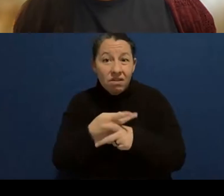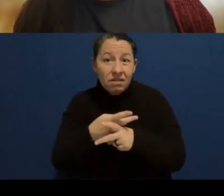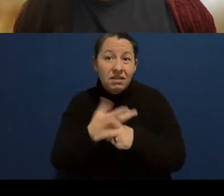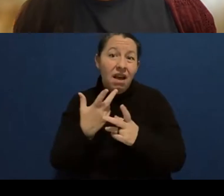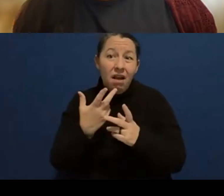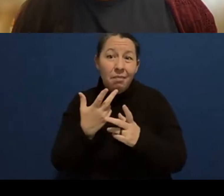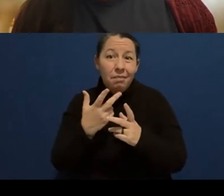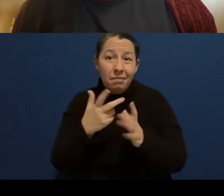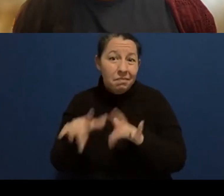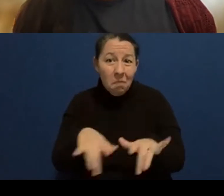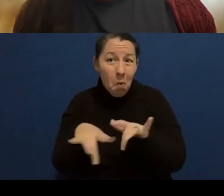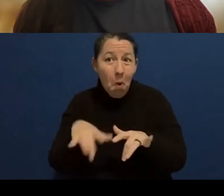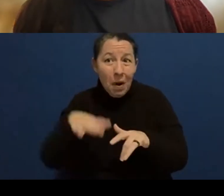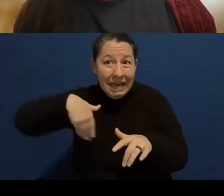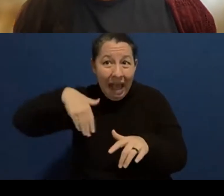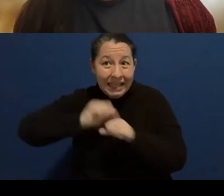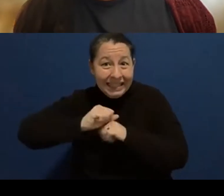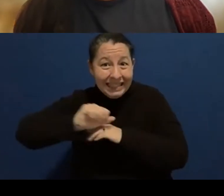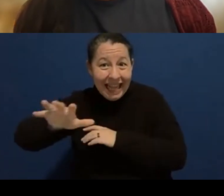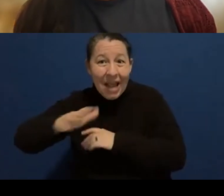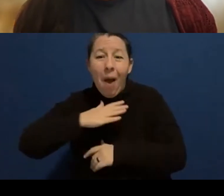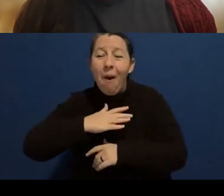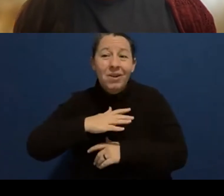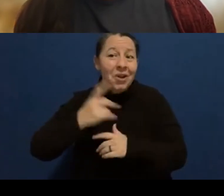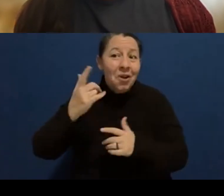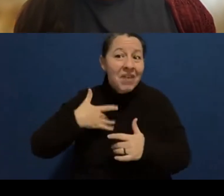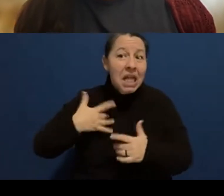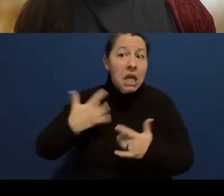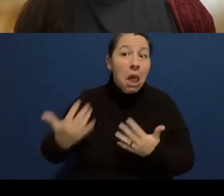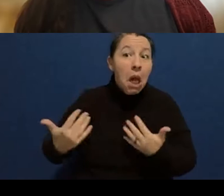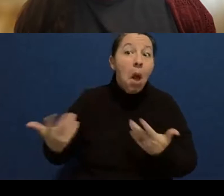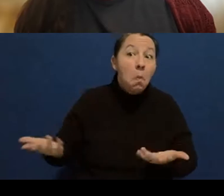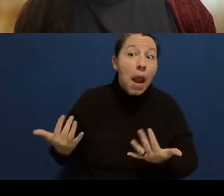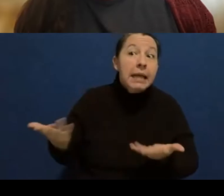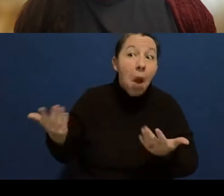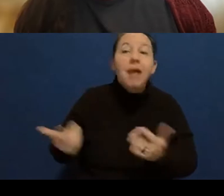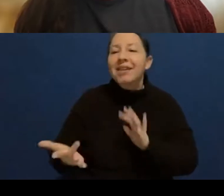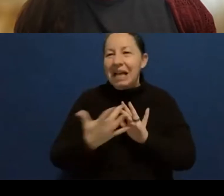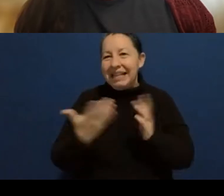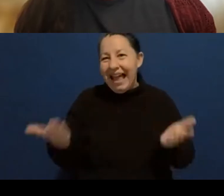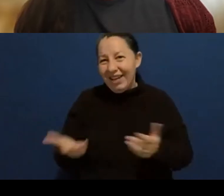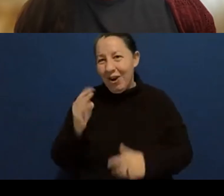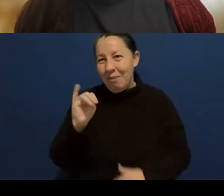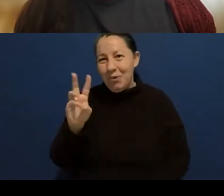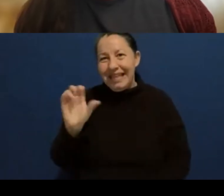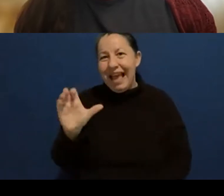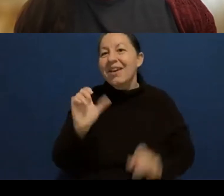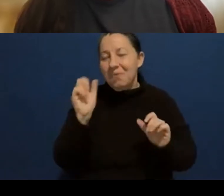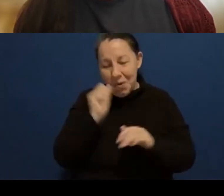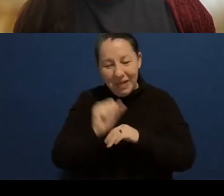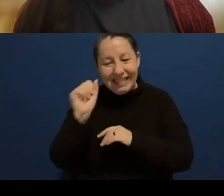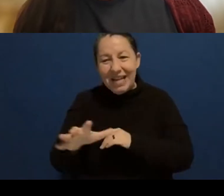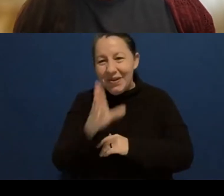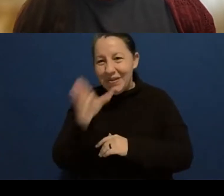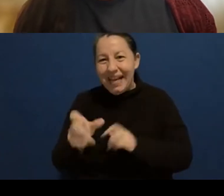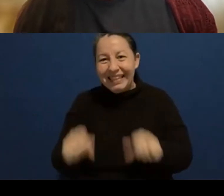manner, please just reach out to any of us here at MIWSAC and we can get that to you. So, Linda.